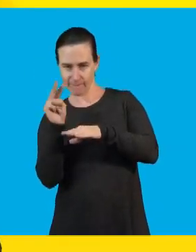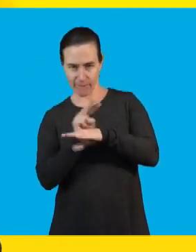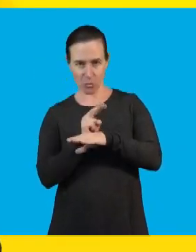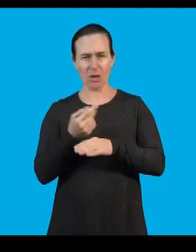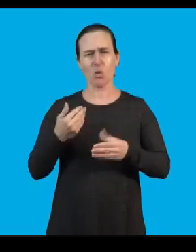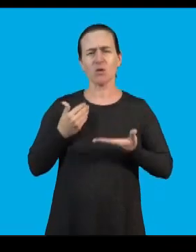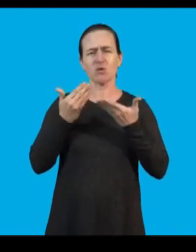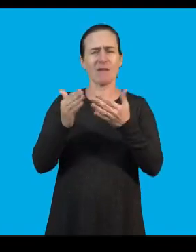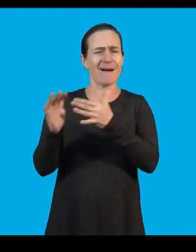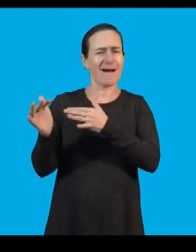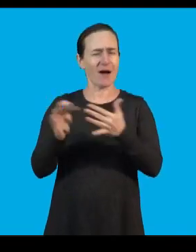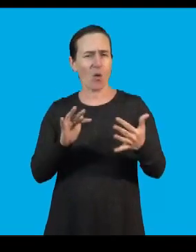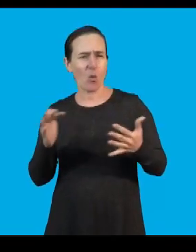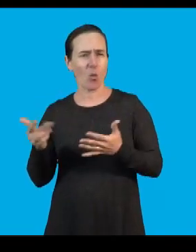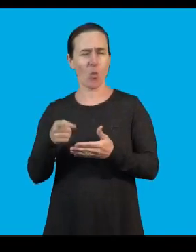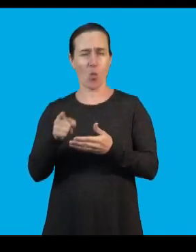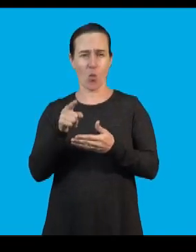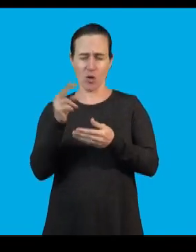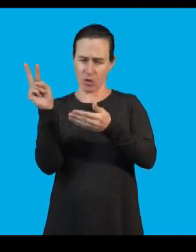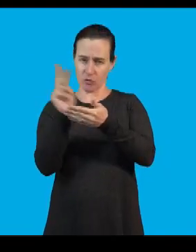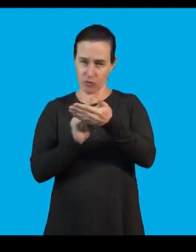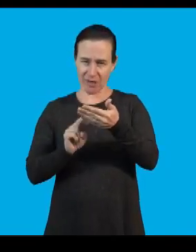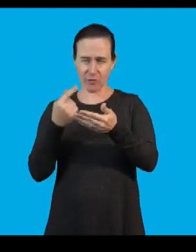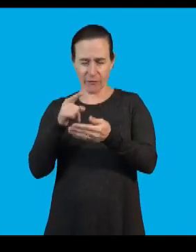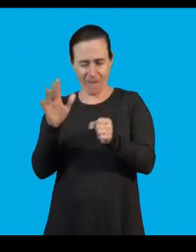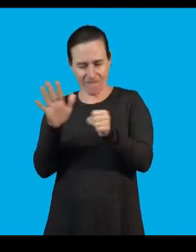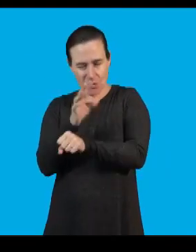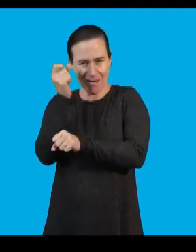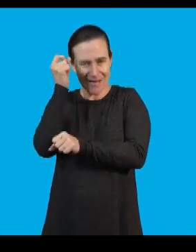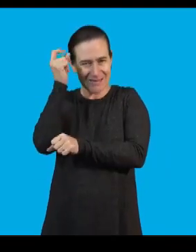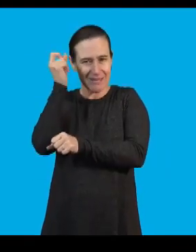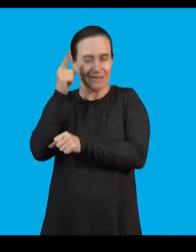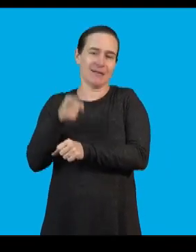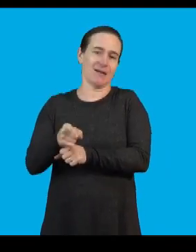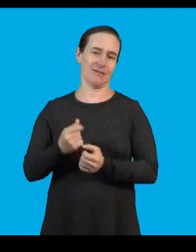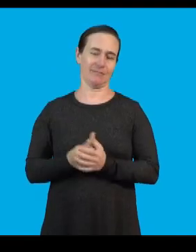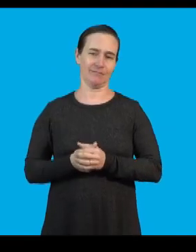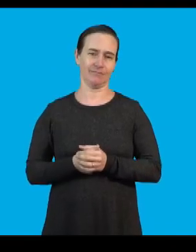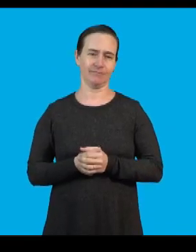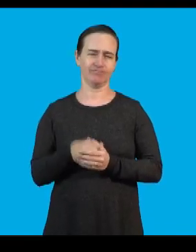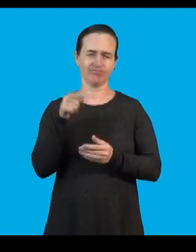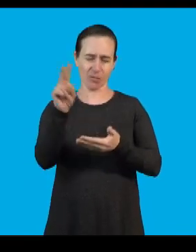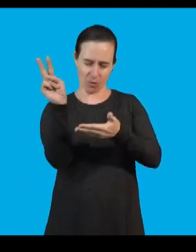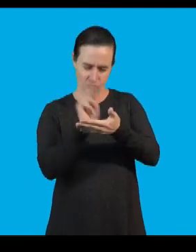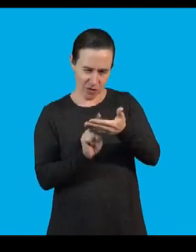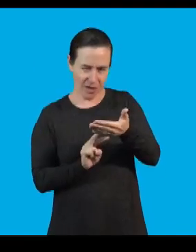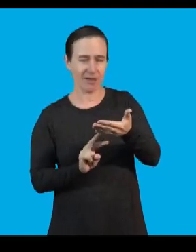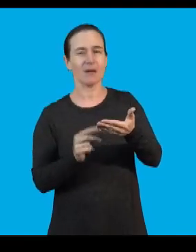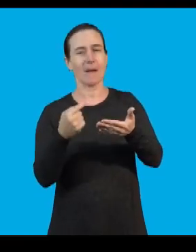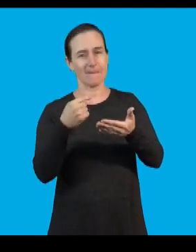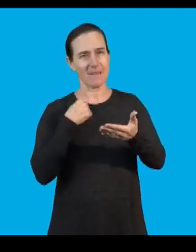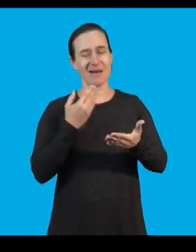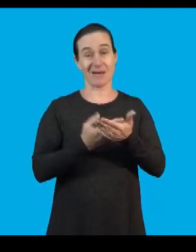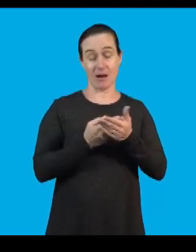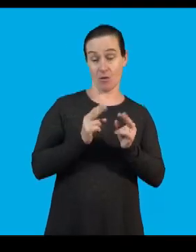viewing, and we showed you how to do reading for comprehension skills. All right, reading a text so that